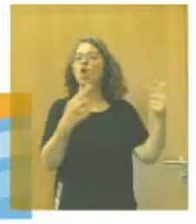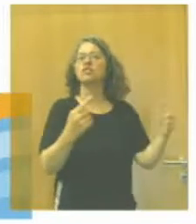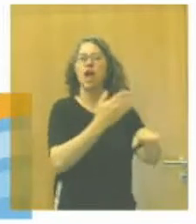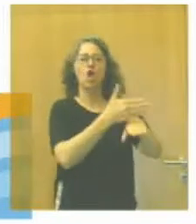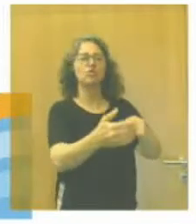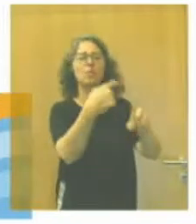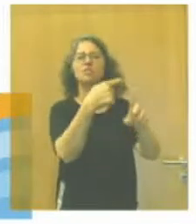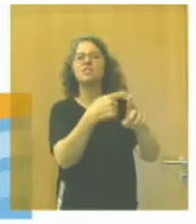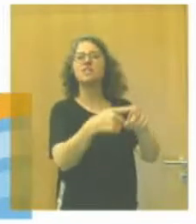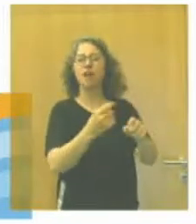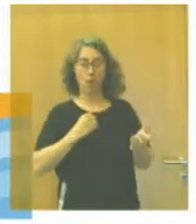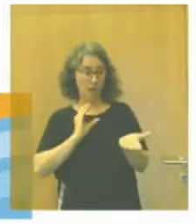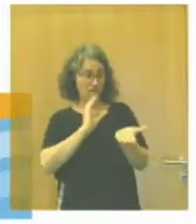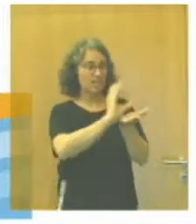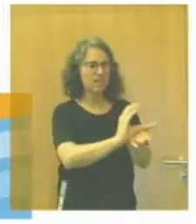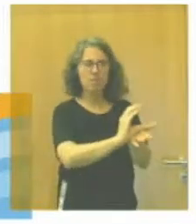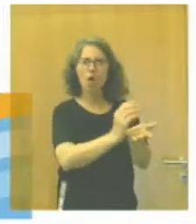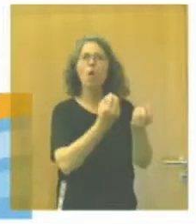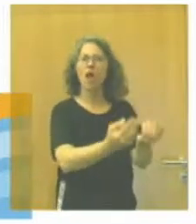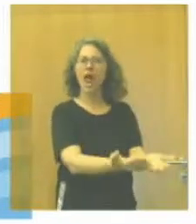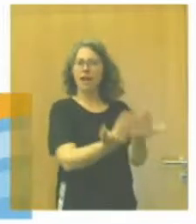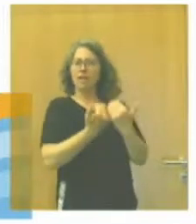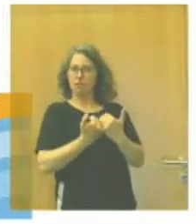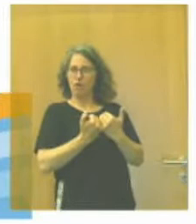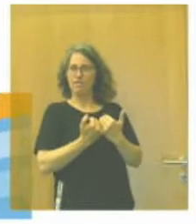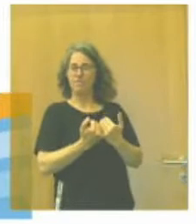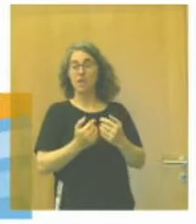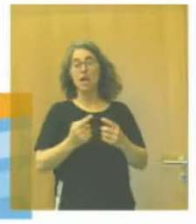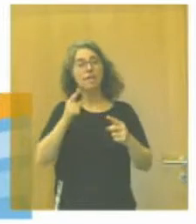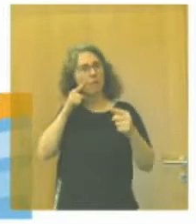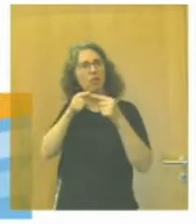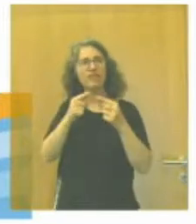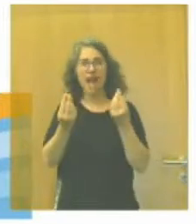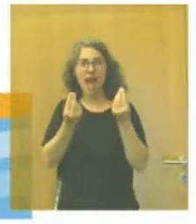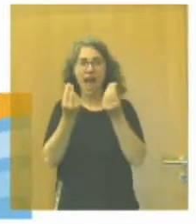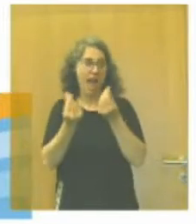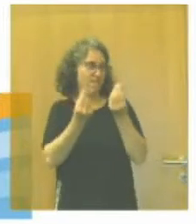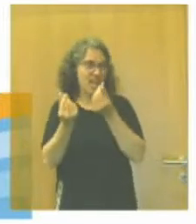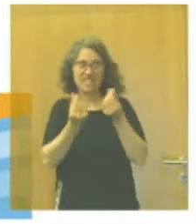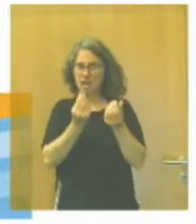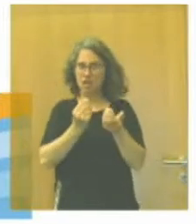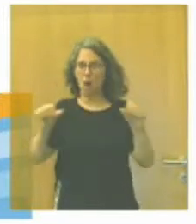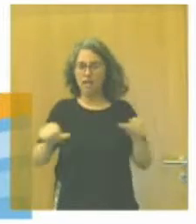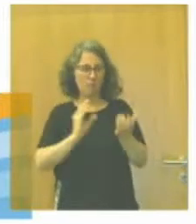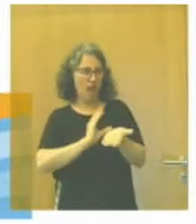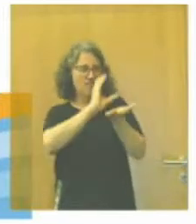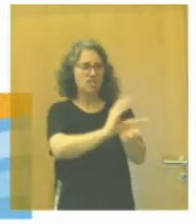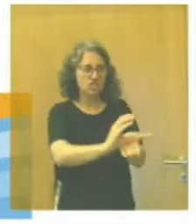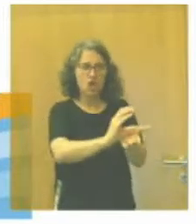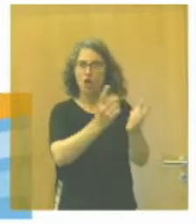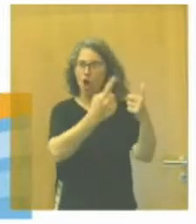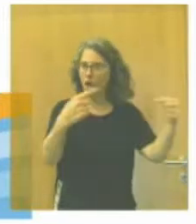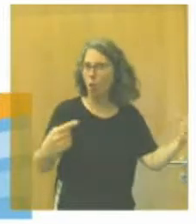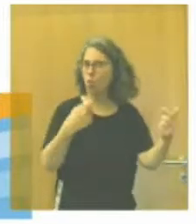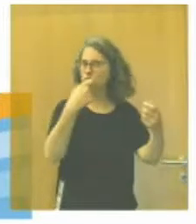that we all, I think, understand. If we make an investment of a certain amount of resources, a certain amount of money, what will we get